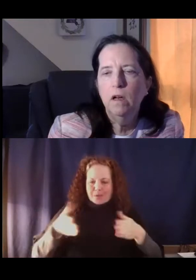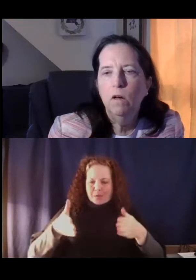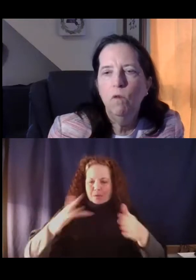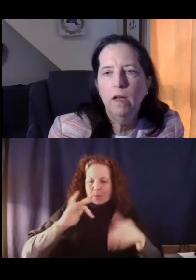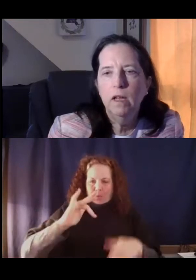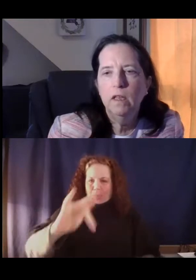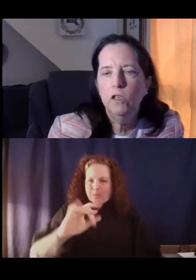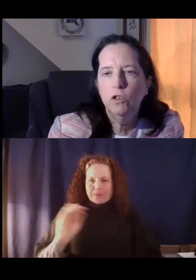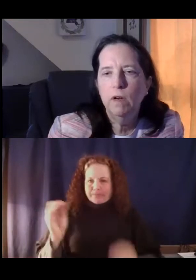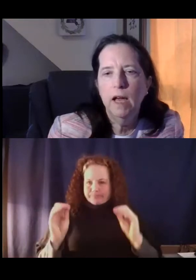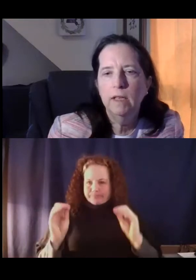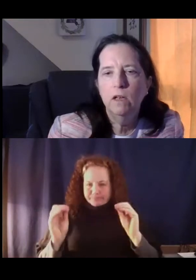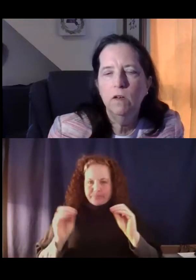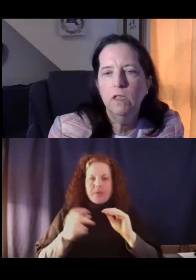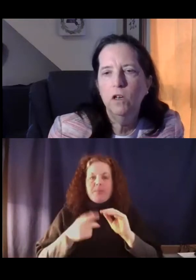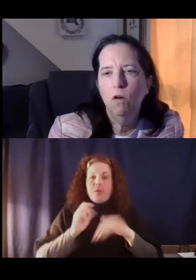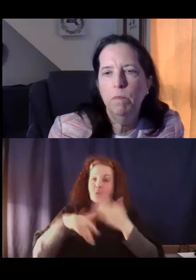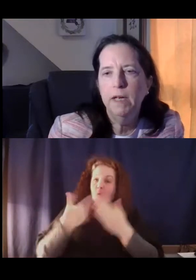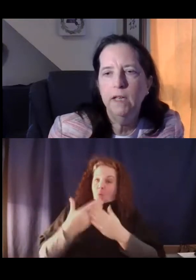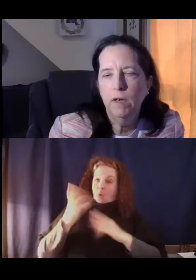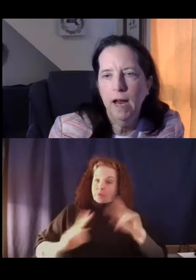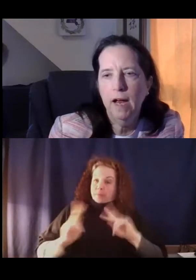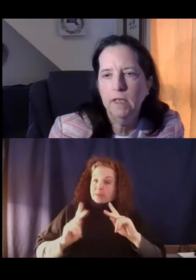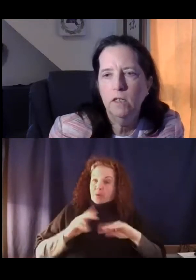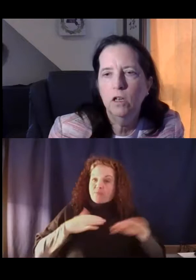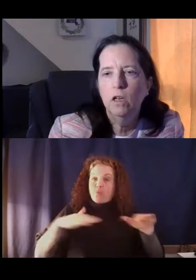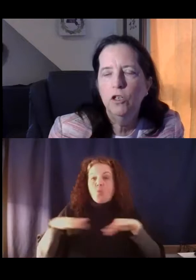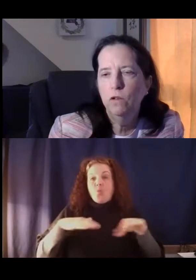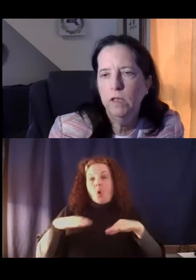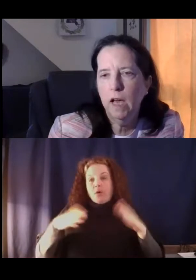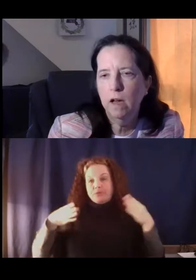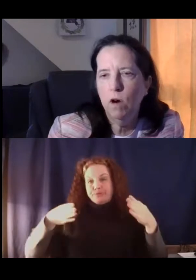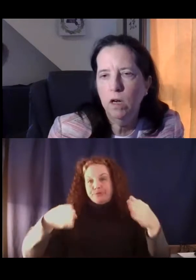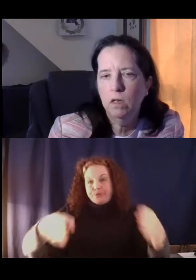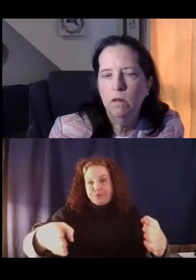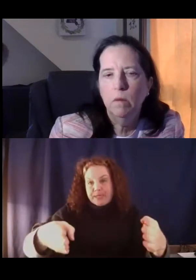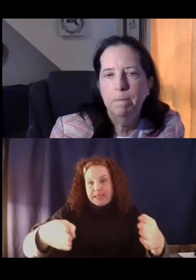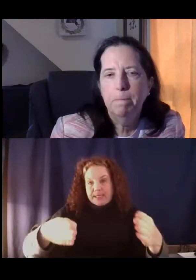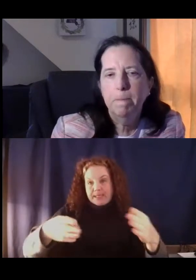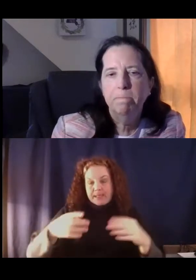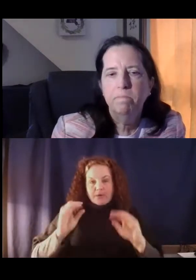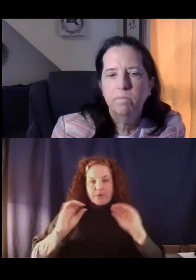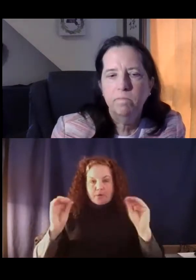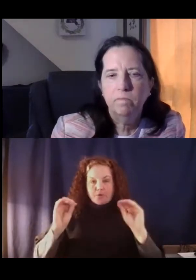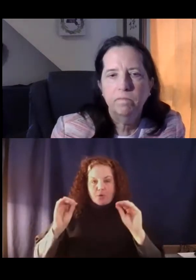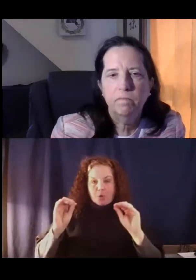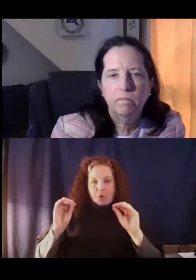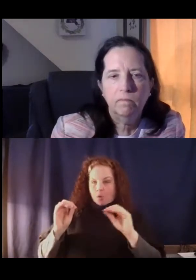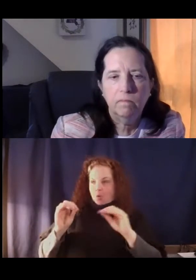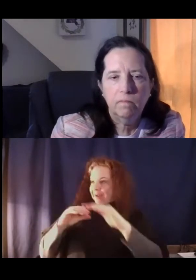be walking in the street as there is no pedestrian access to the sidewalk.